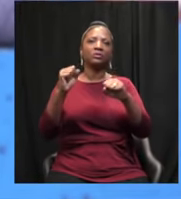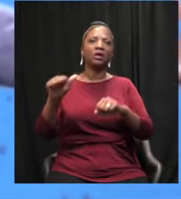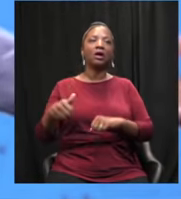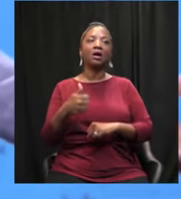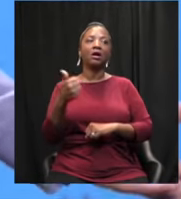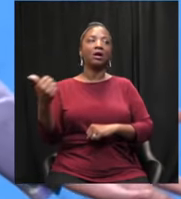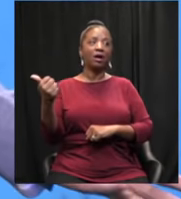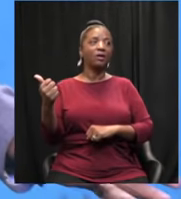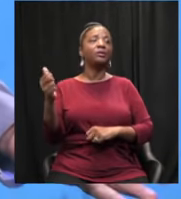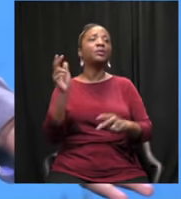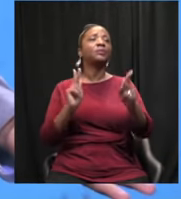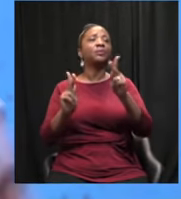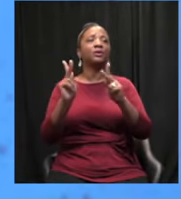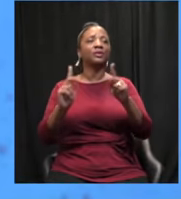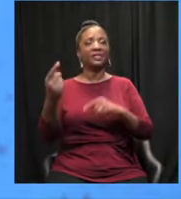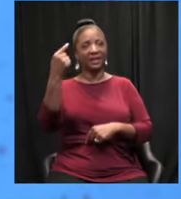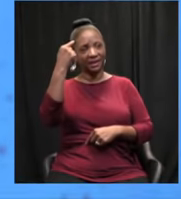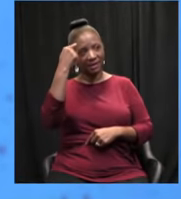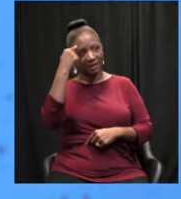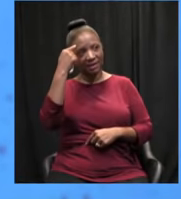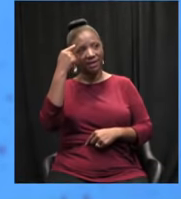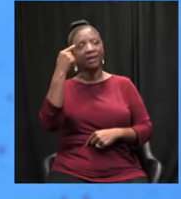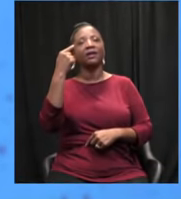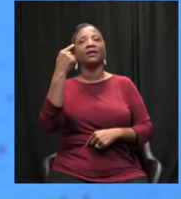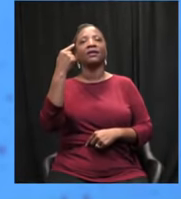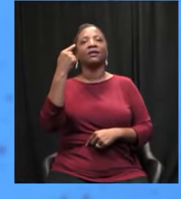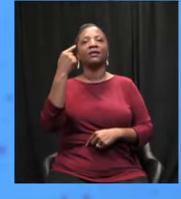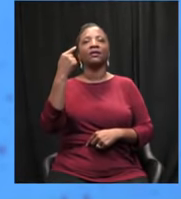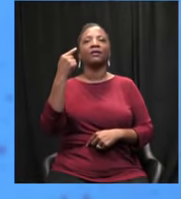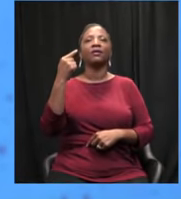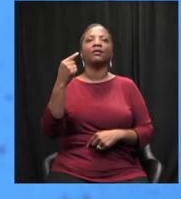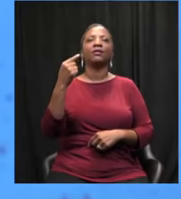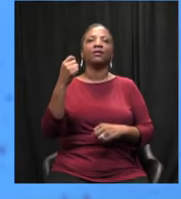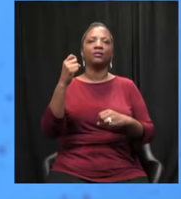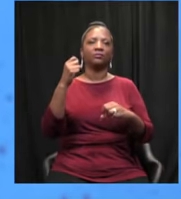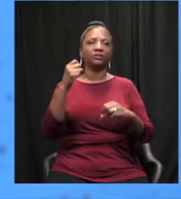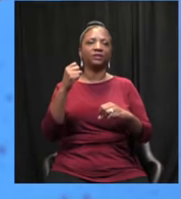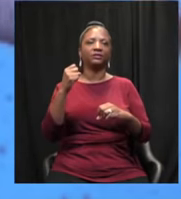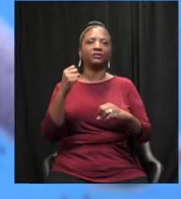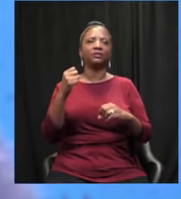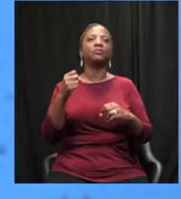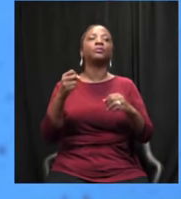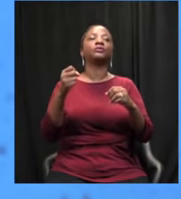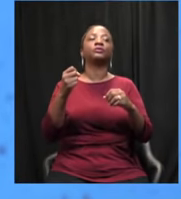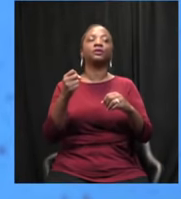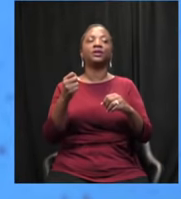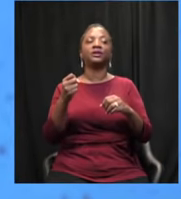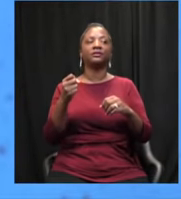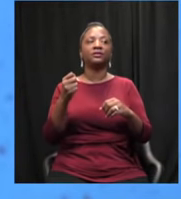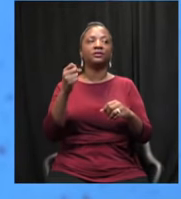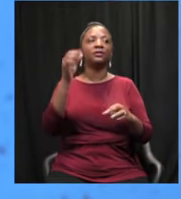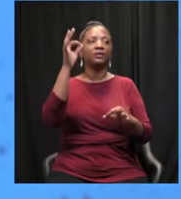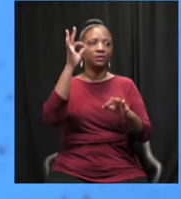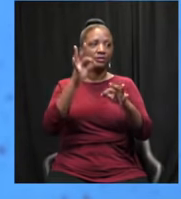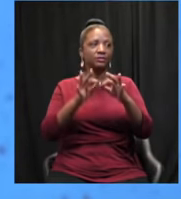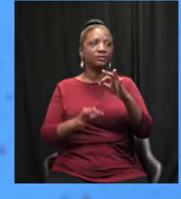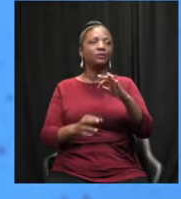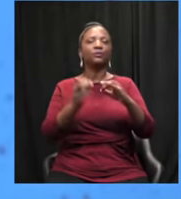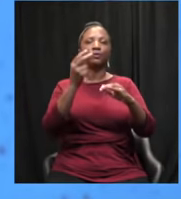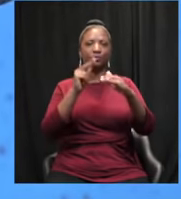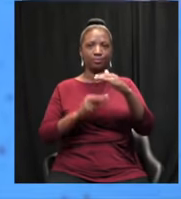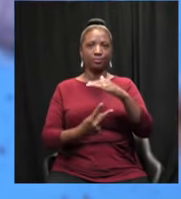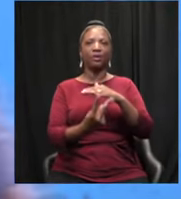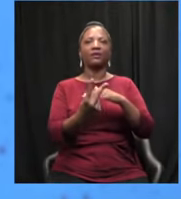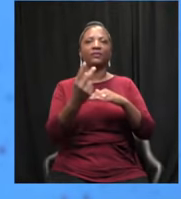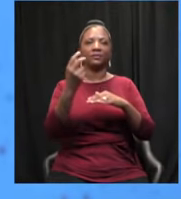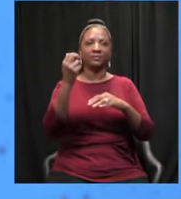you're just one of the prophets. Jesus, the report is good on the streets. They say you're Elijah. They say you're John the Baptist. They